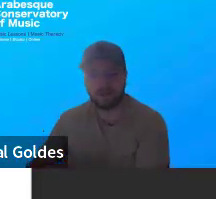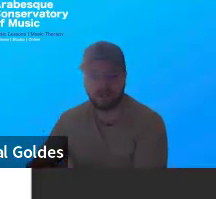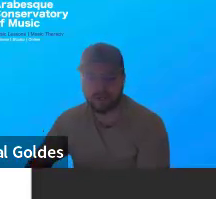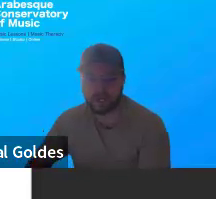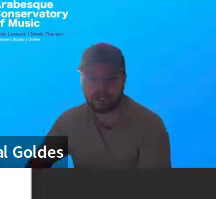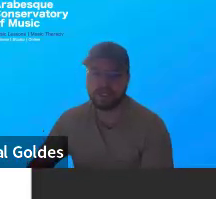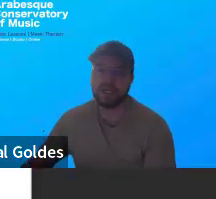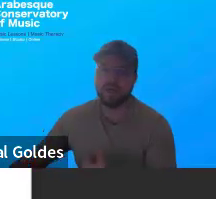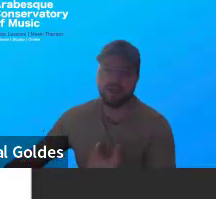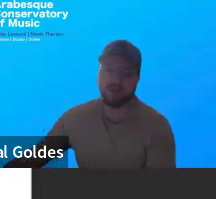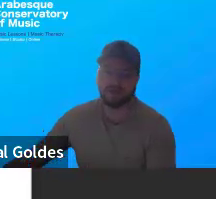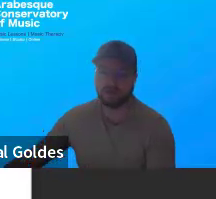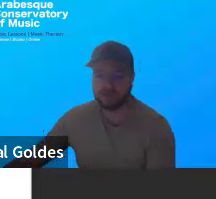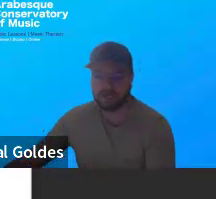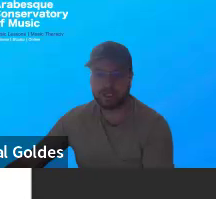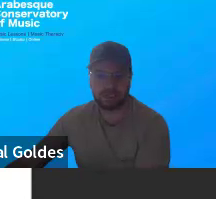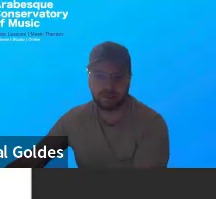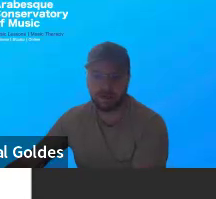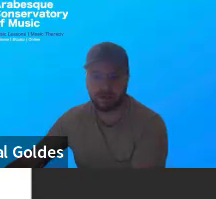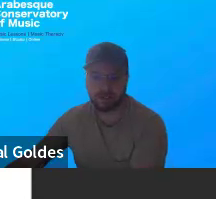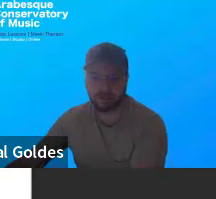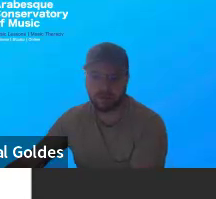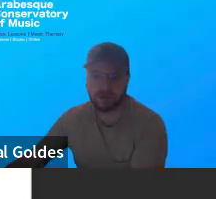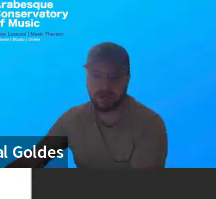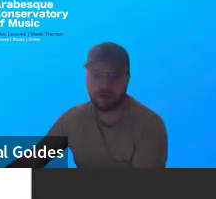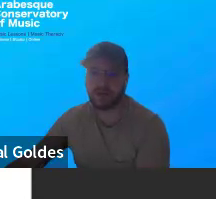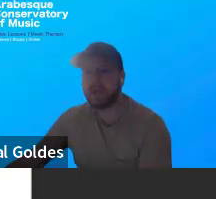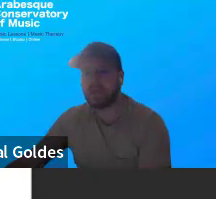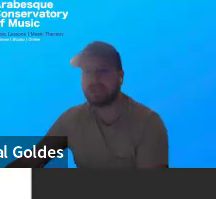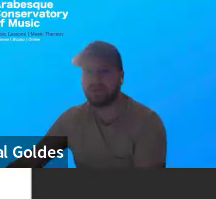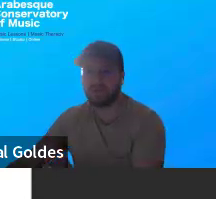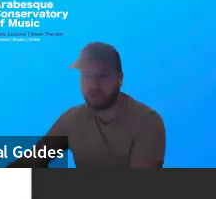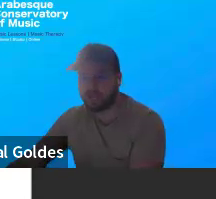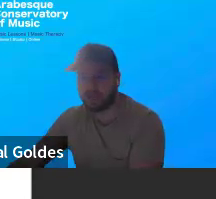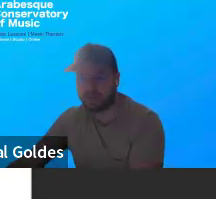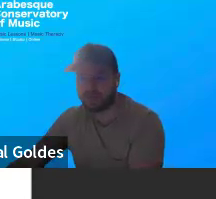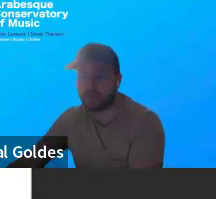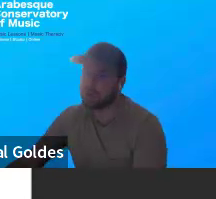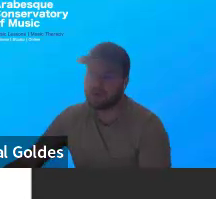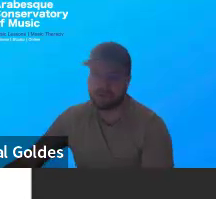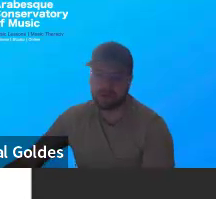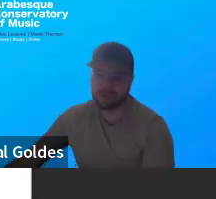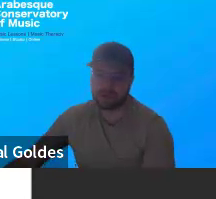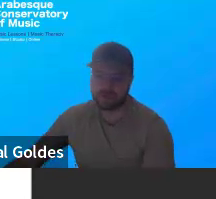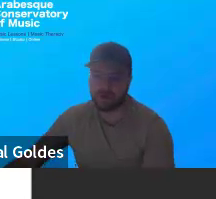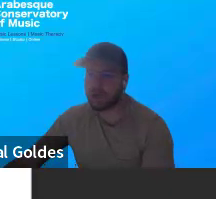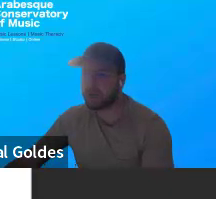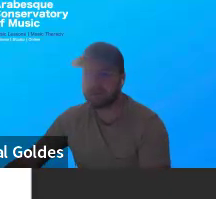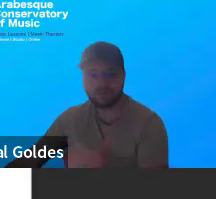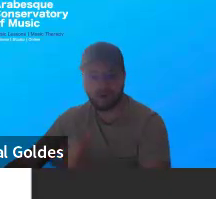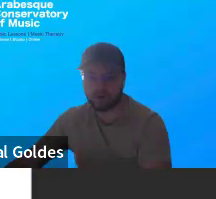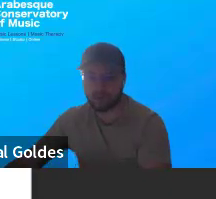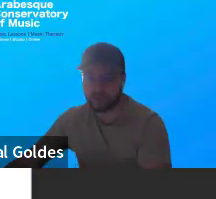plan according to their needs. Then their authorization is submitted with the service coordinator. And as soon as we get an approval, whether it's